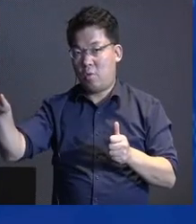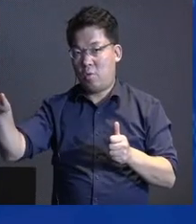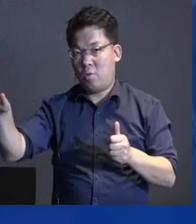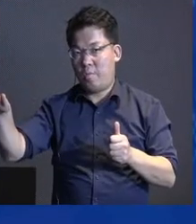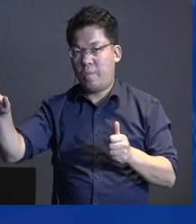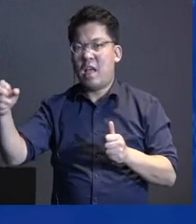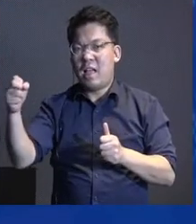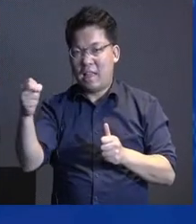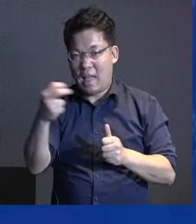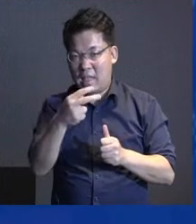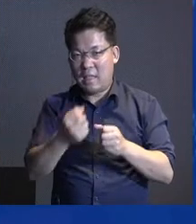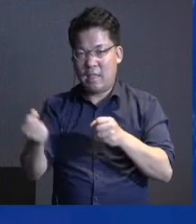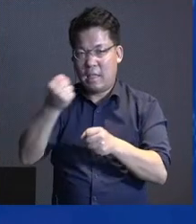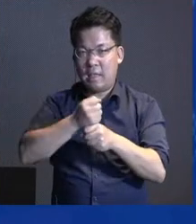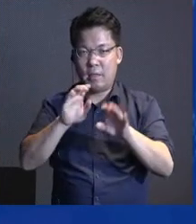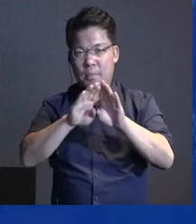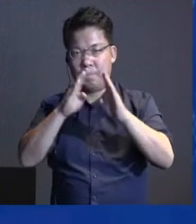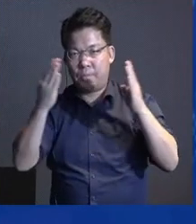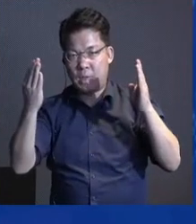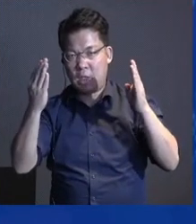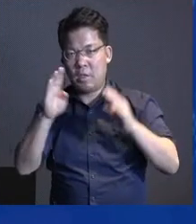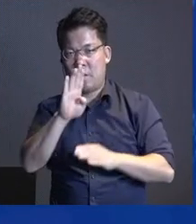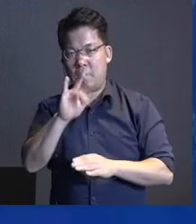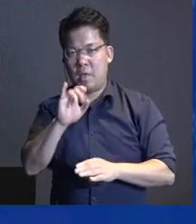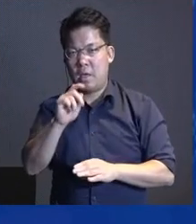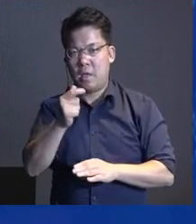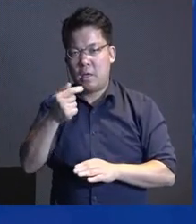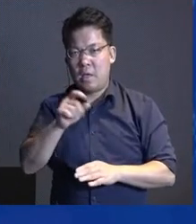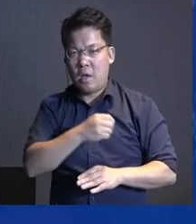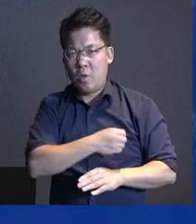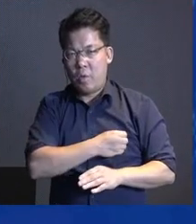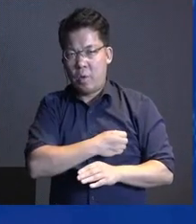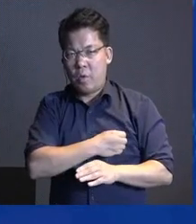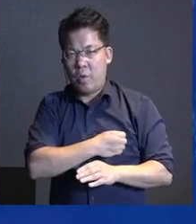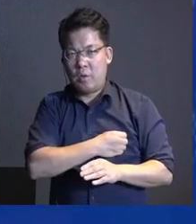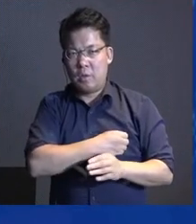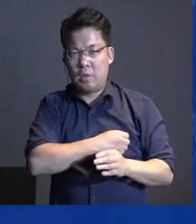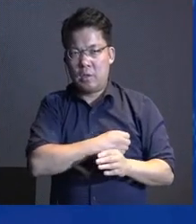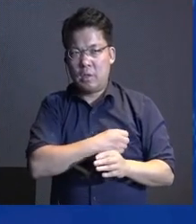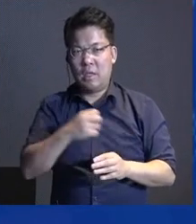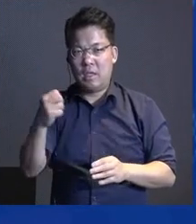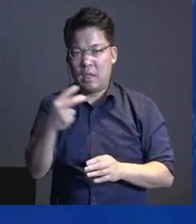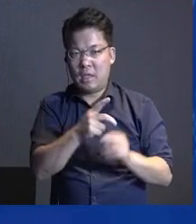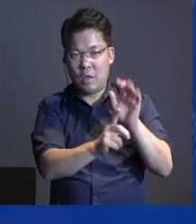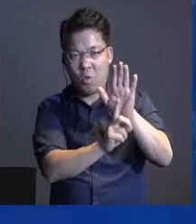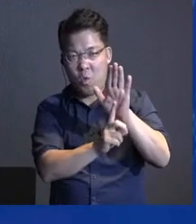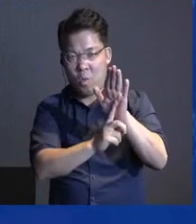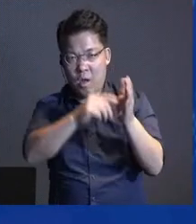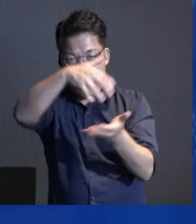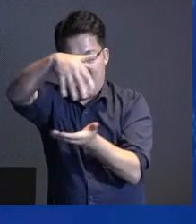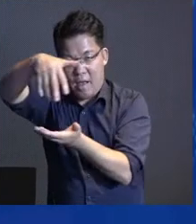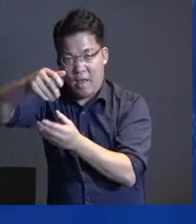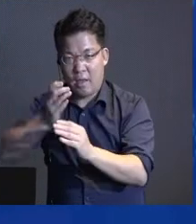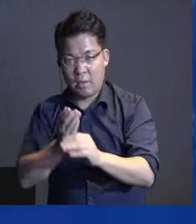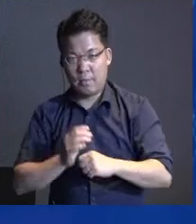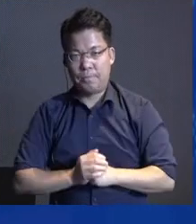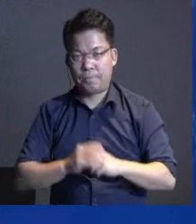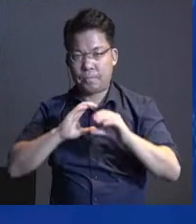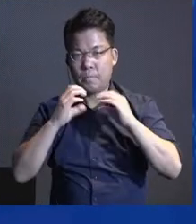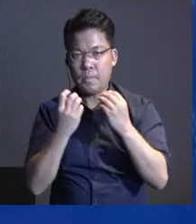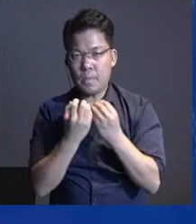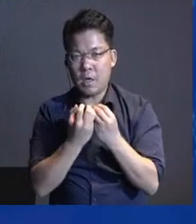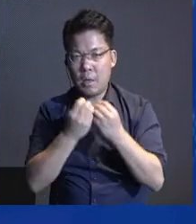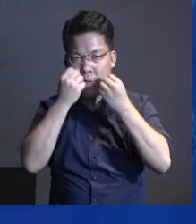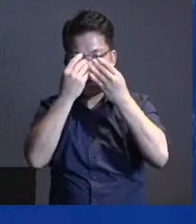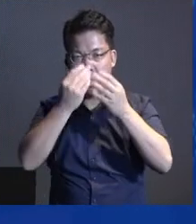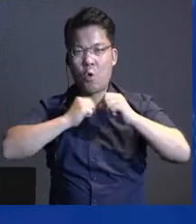to with setting up a format or trying an activity to really bring the people together again and